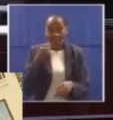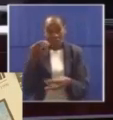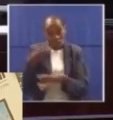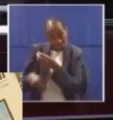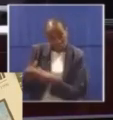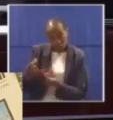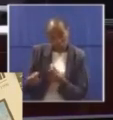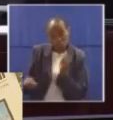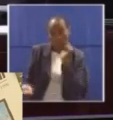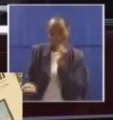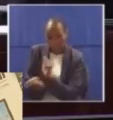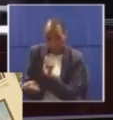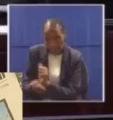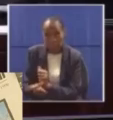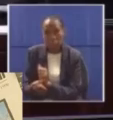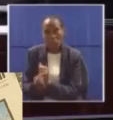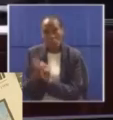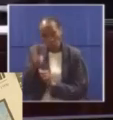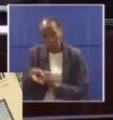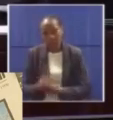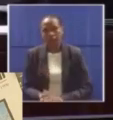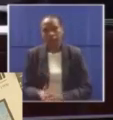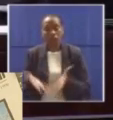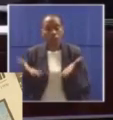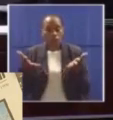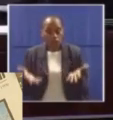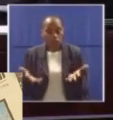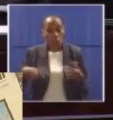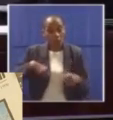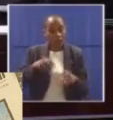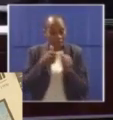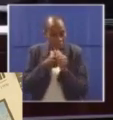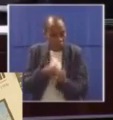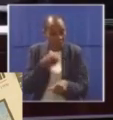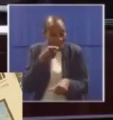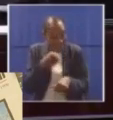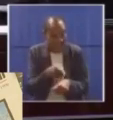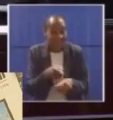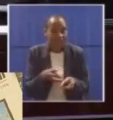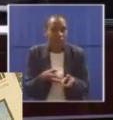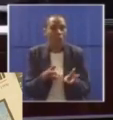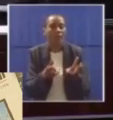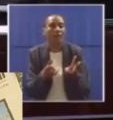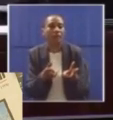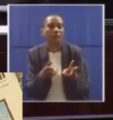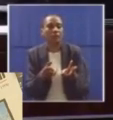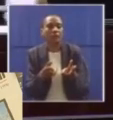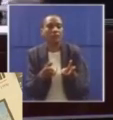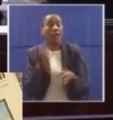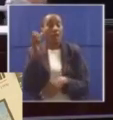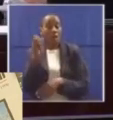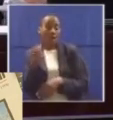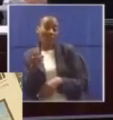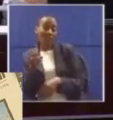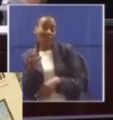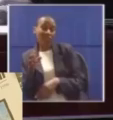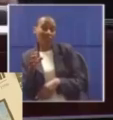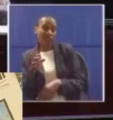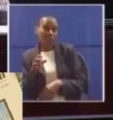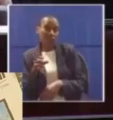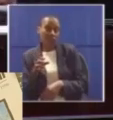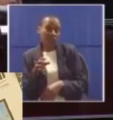accountability and responsibility. So that is the approach that we've been taking. And if you look at, as